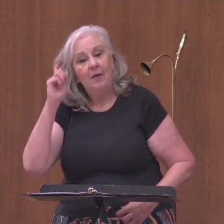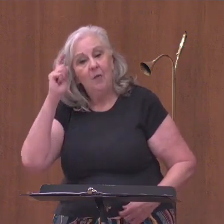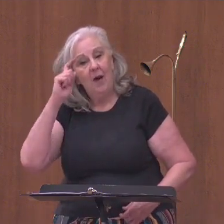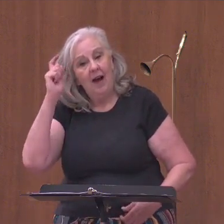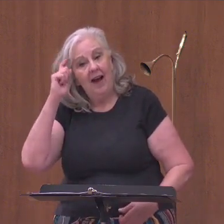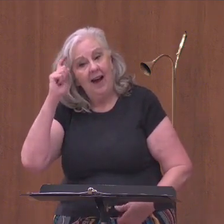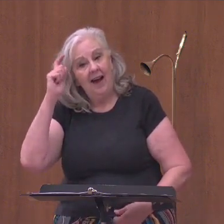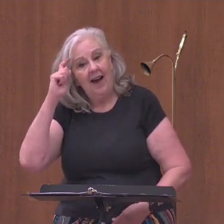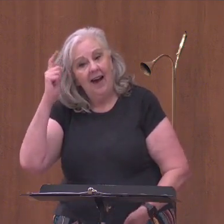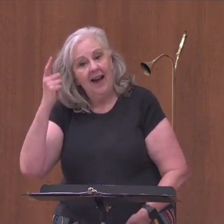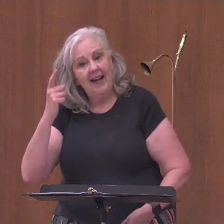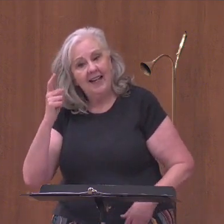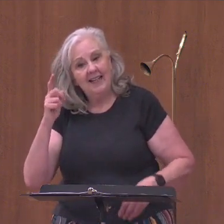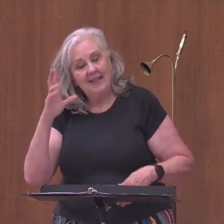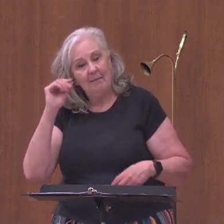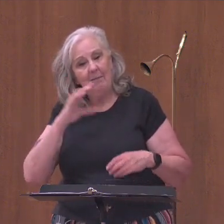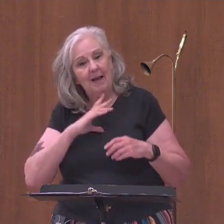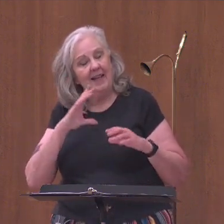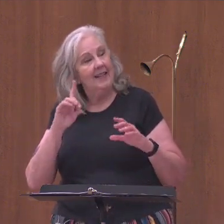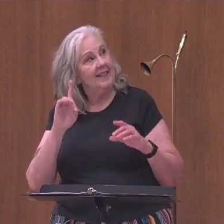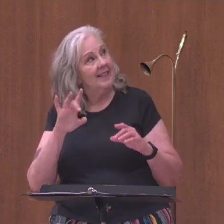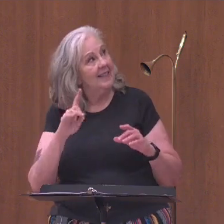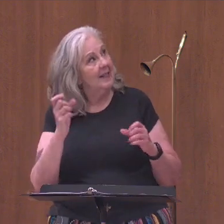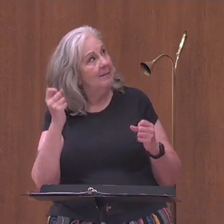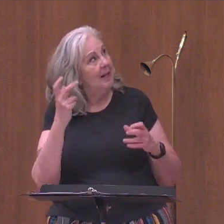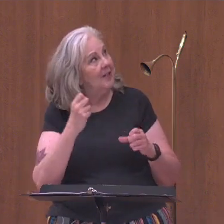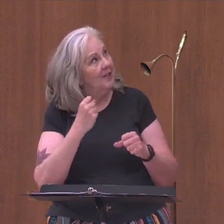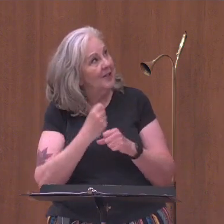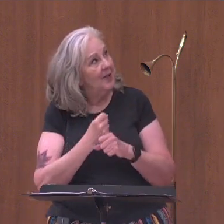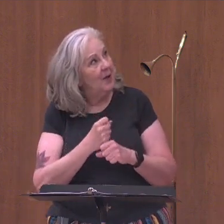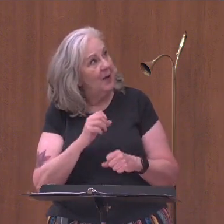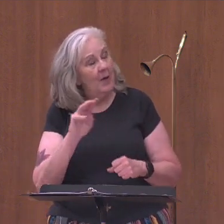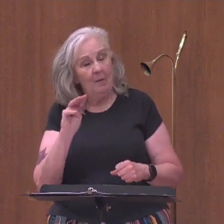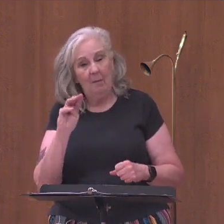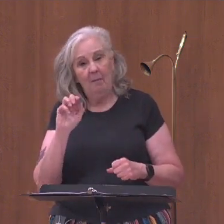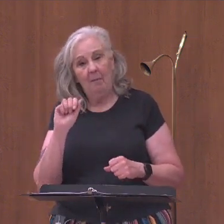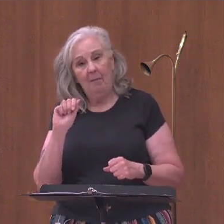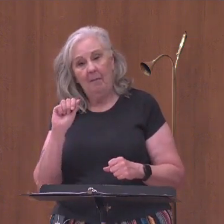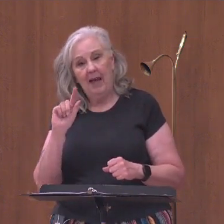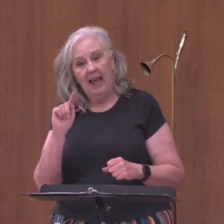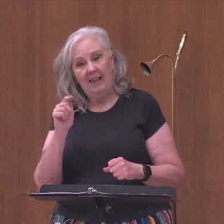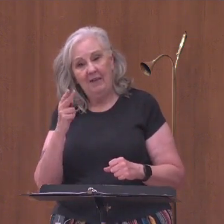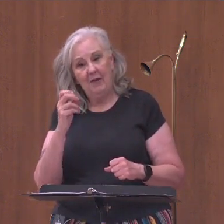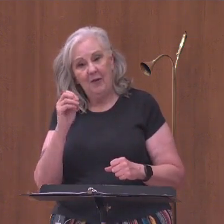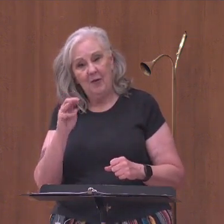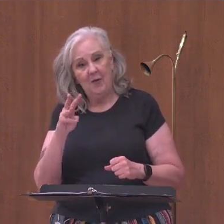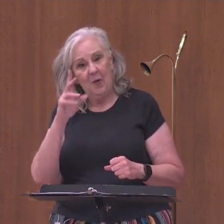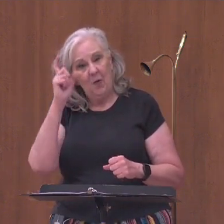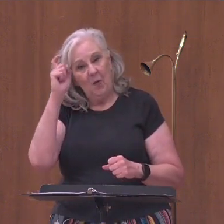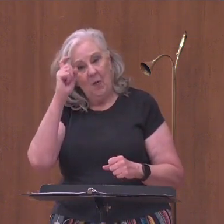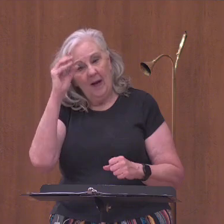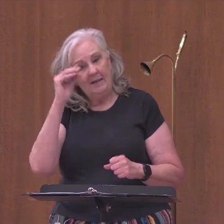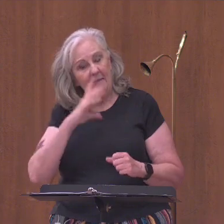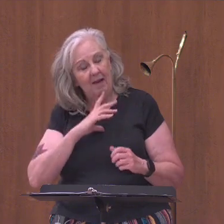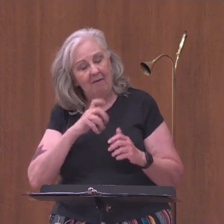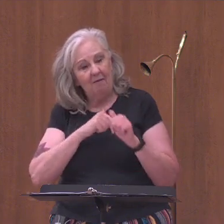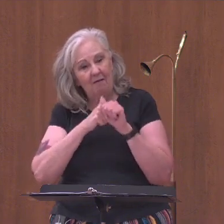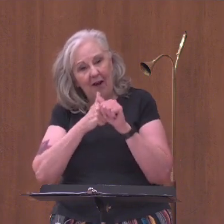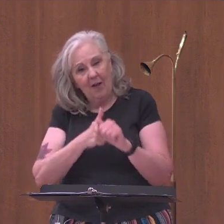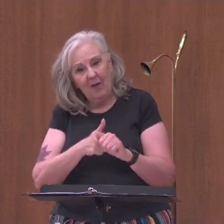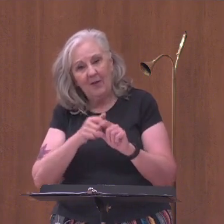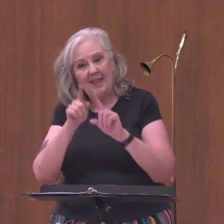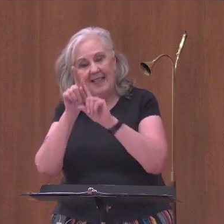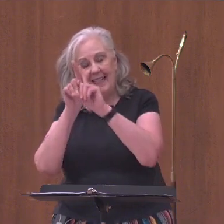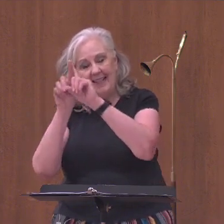did long ago. In Matthew's gospel, wise ones from far away follow a